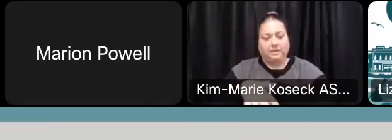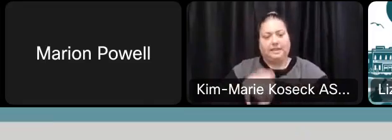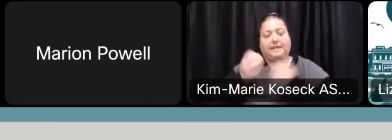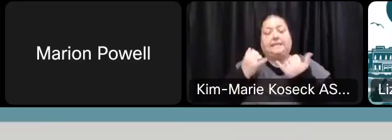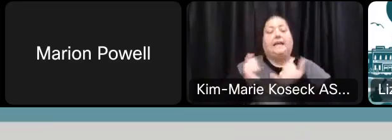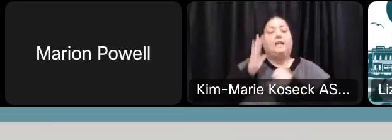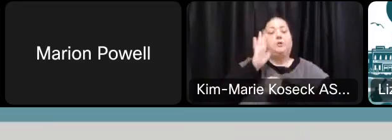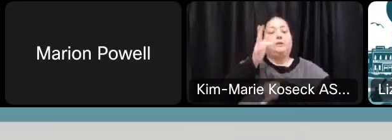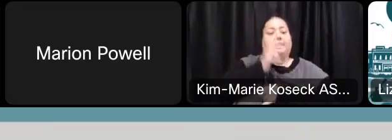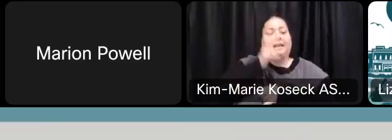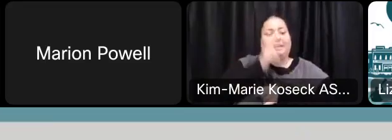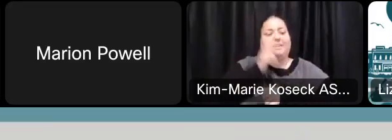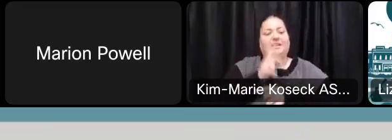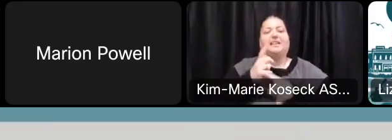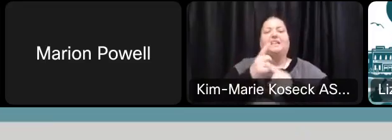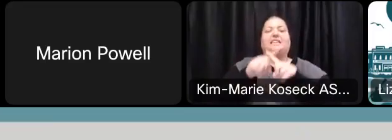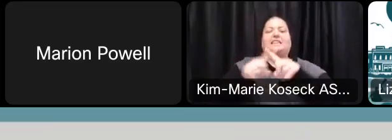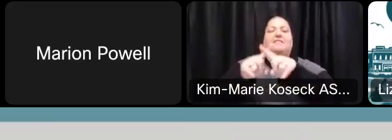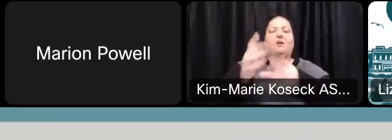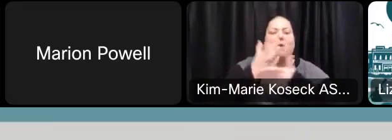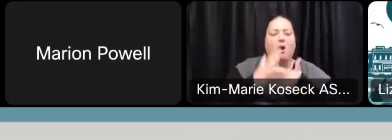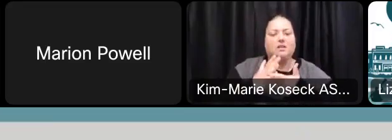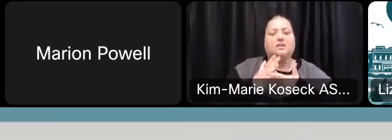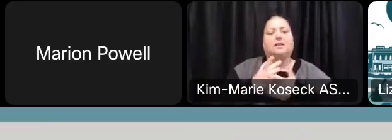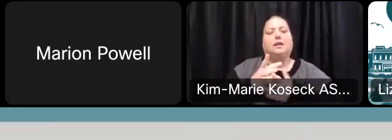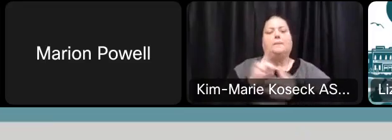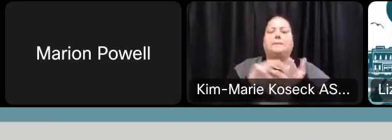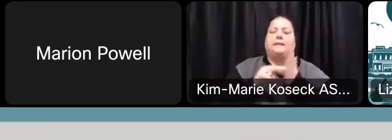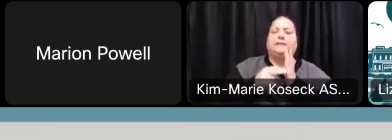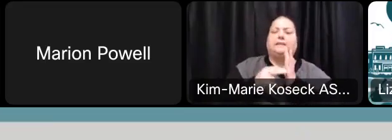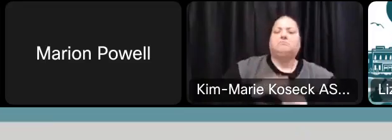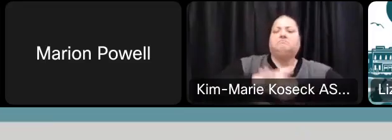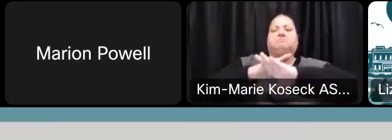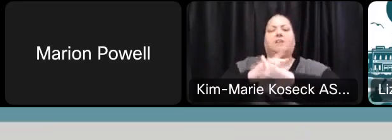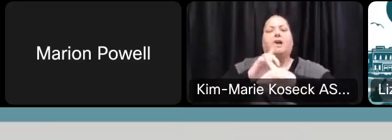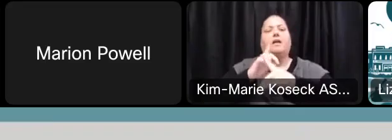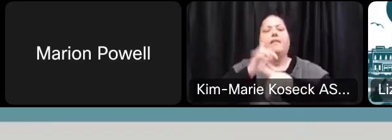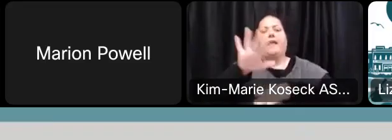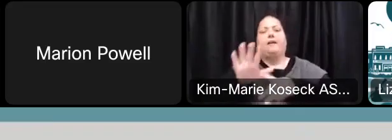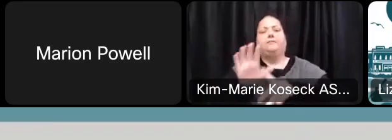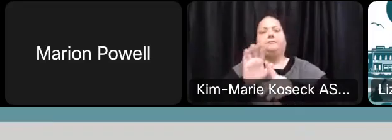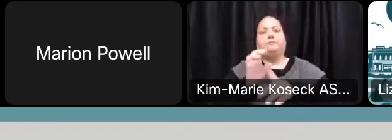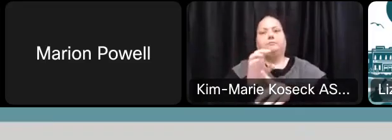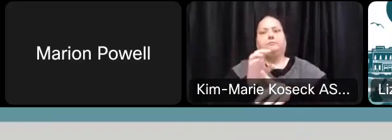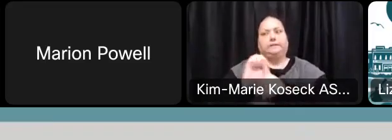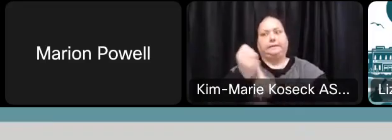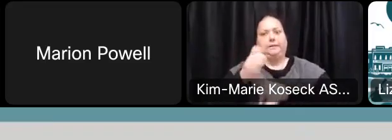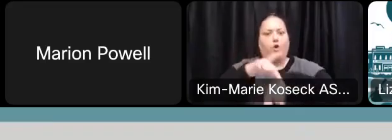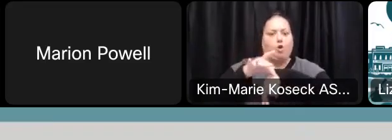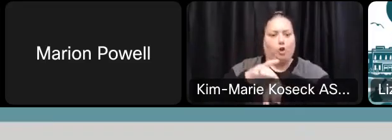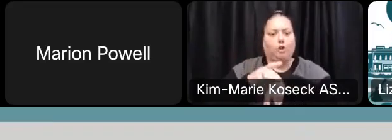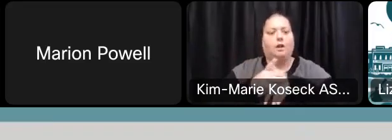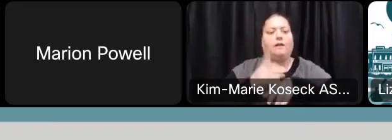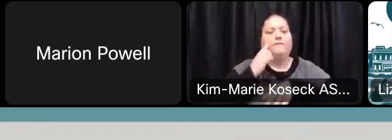you're going to hear about different components of what makes up resiliency and our various planning programs. Some of that may